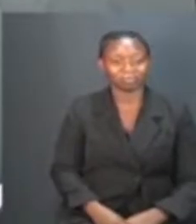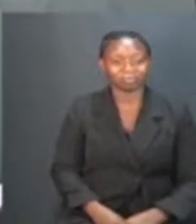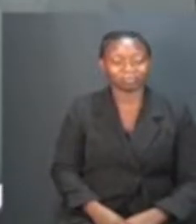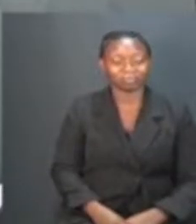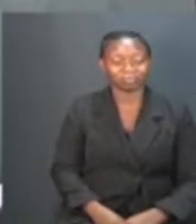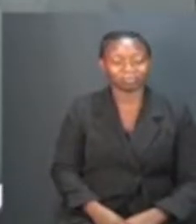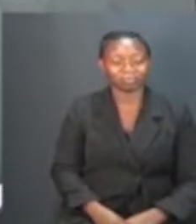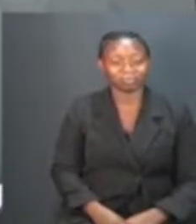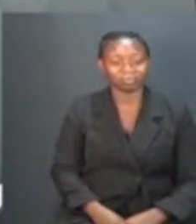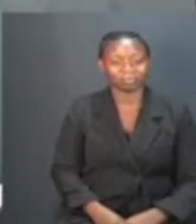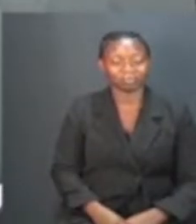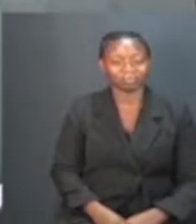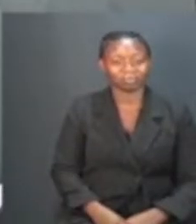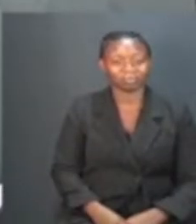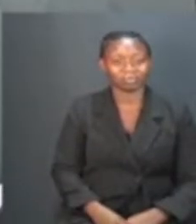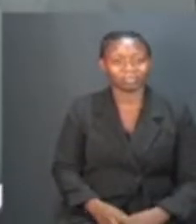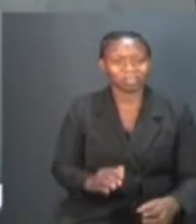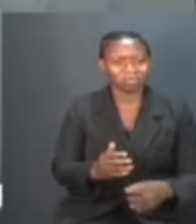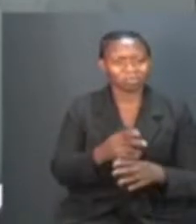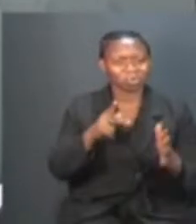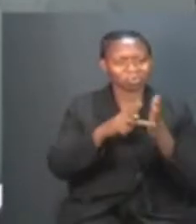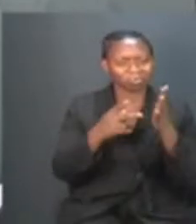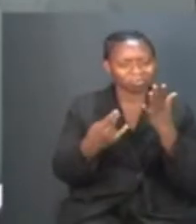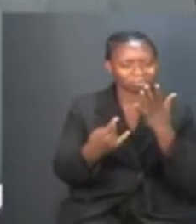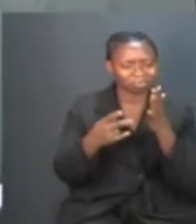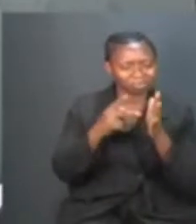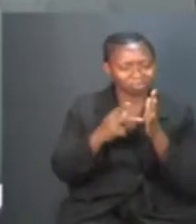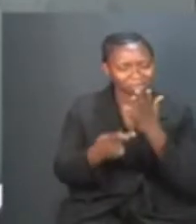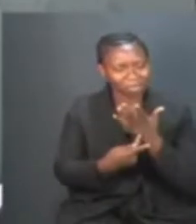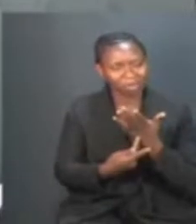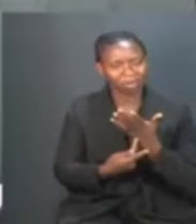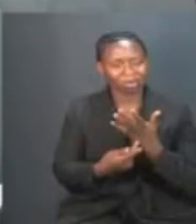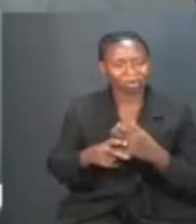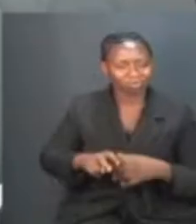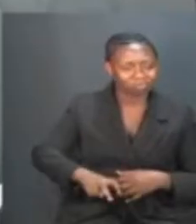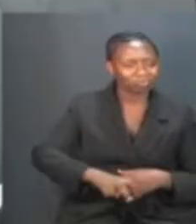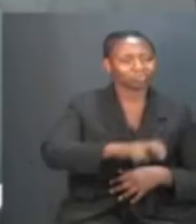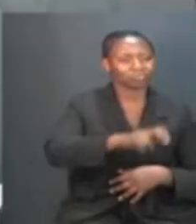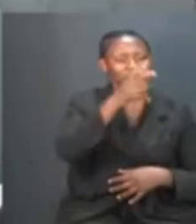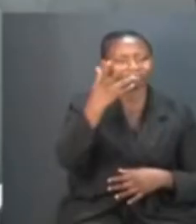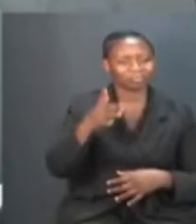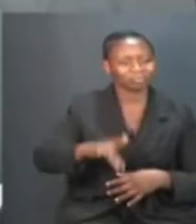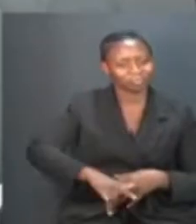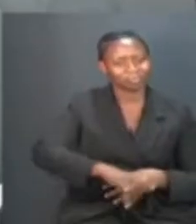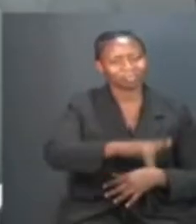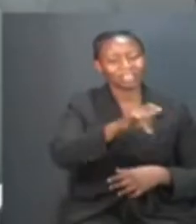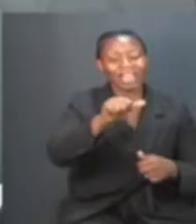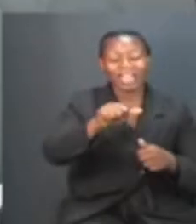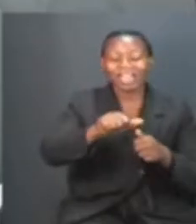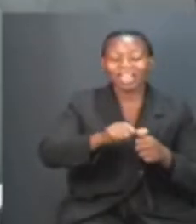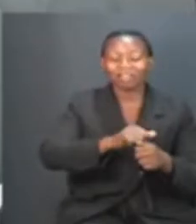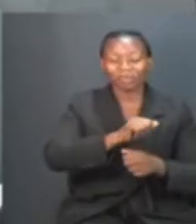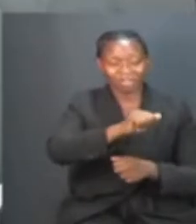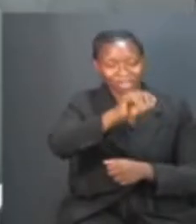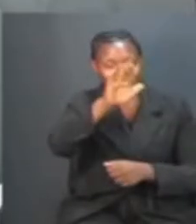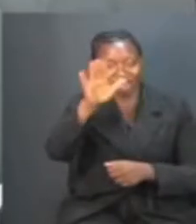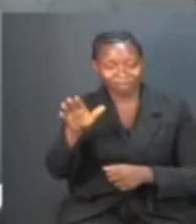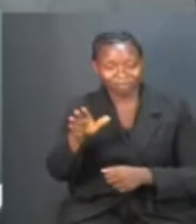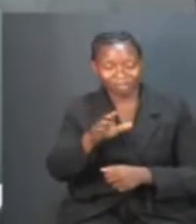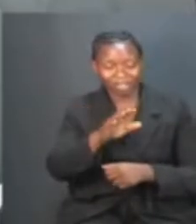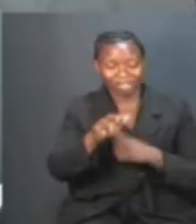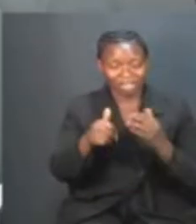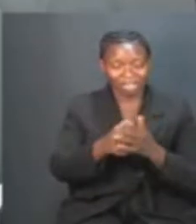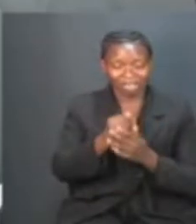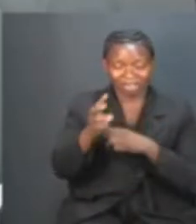We've taken it to functions, we've taken it on travels, and everywhere in Africa and the rest of the